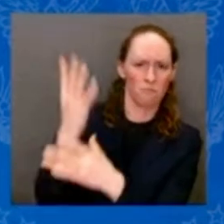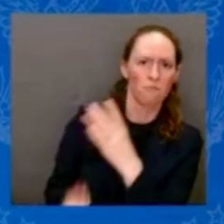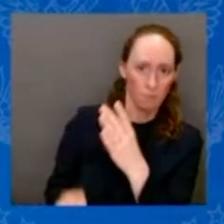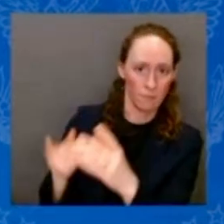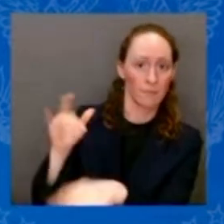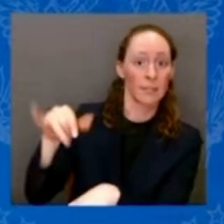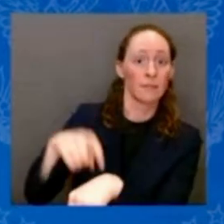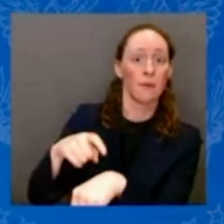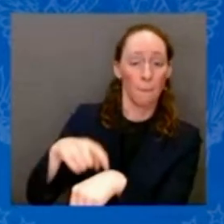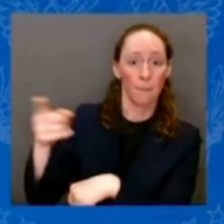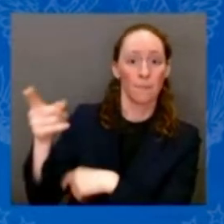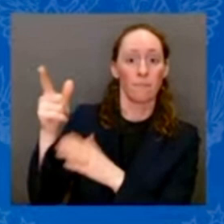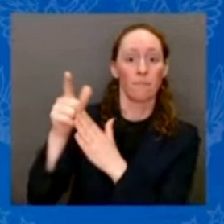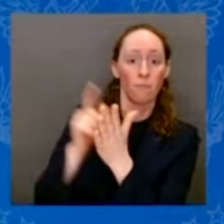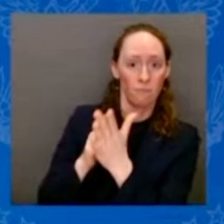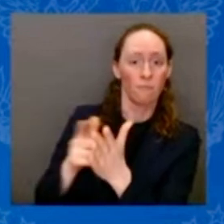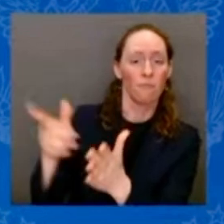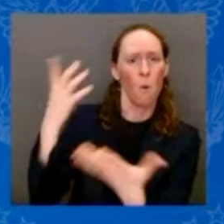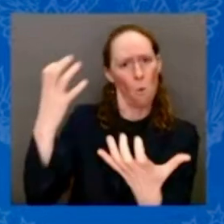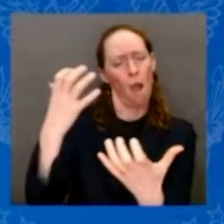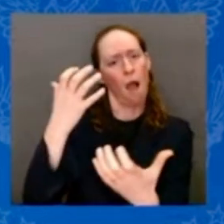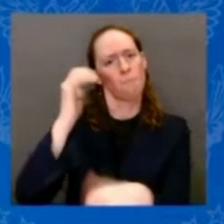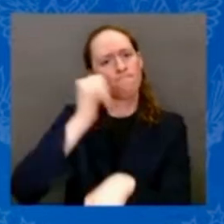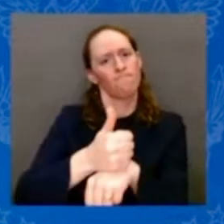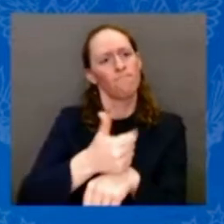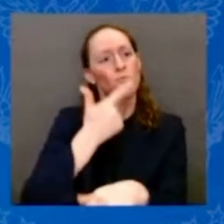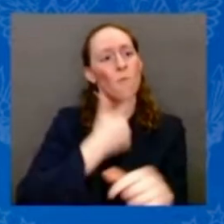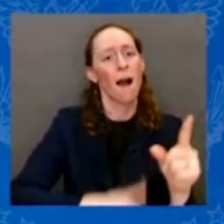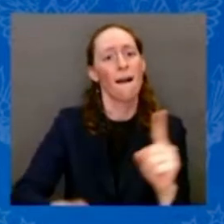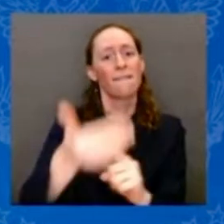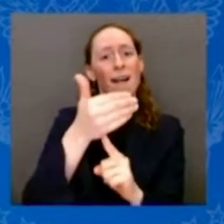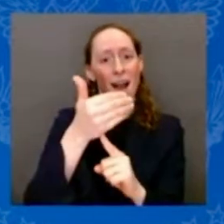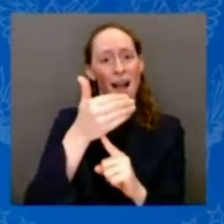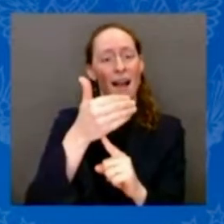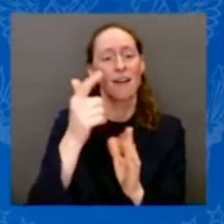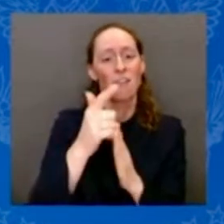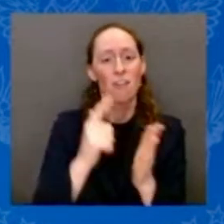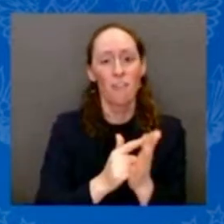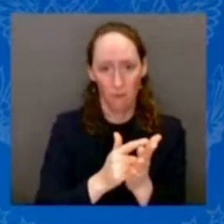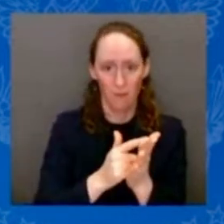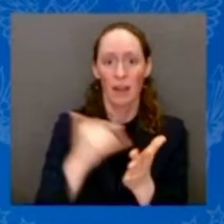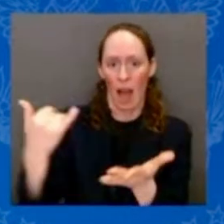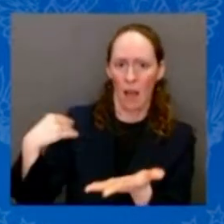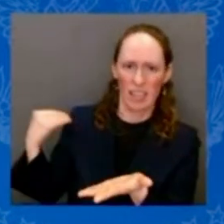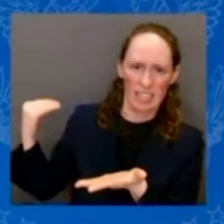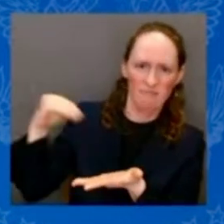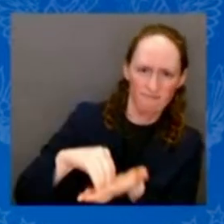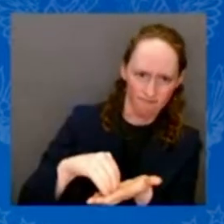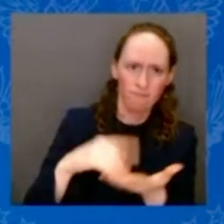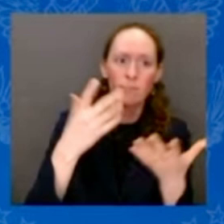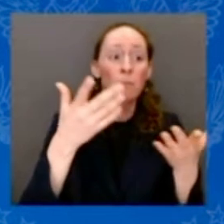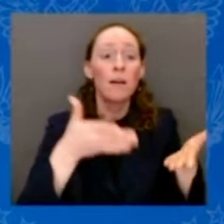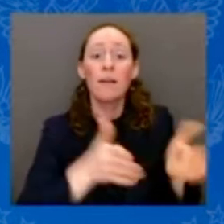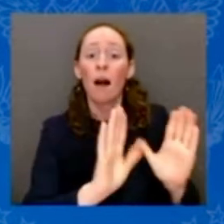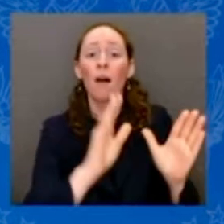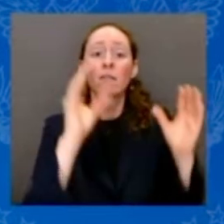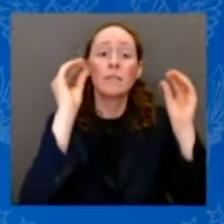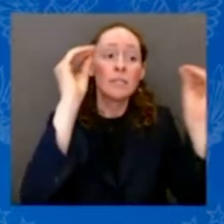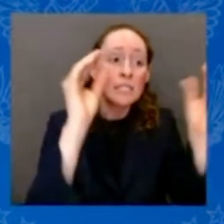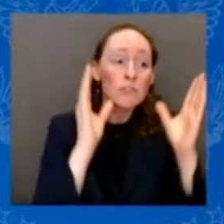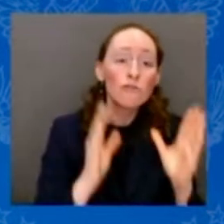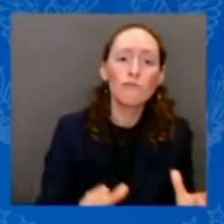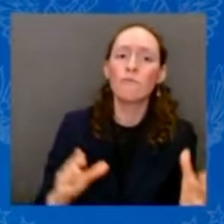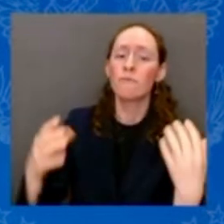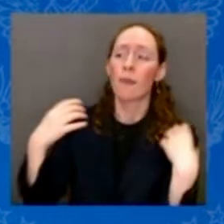more parents, teachers, police officers, health providers, and counselors know how to flag for a